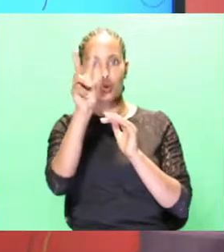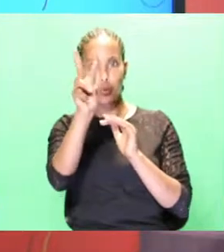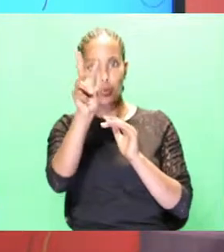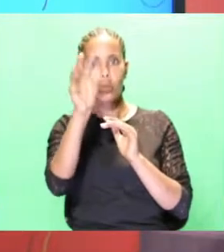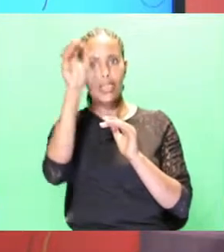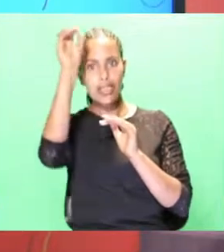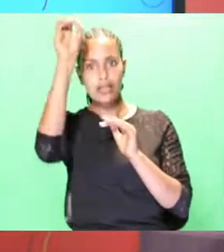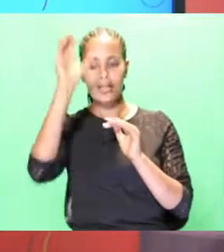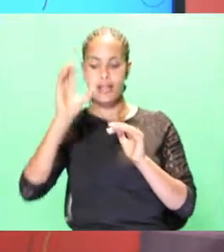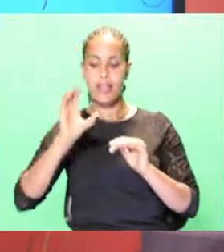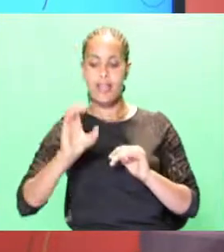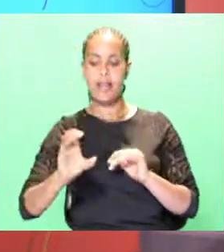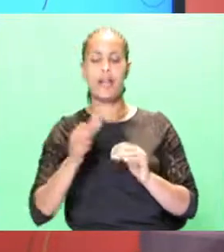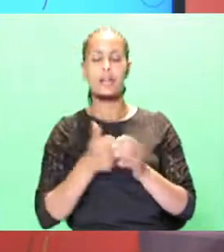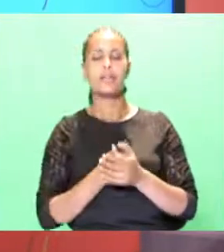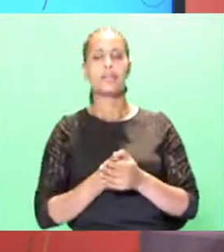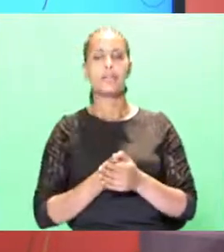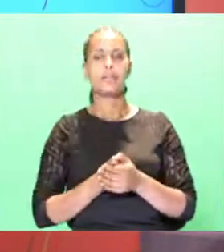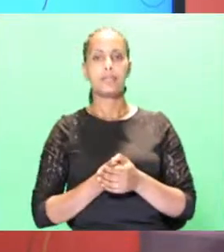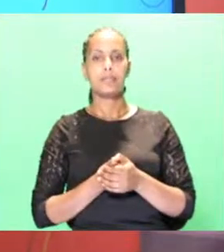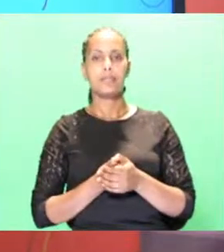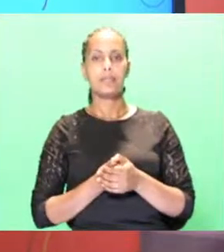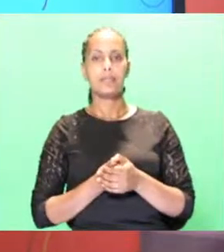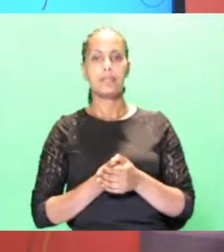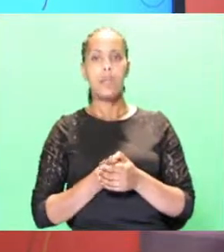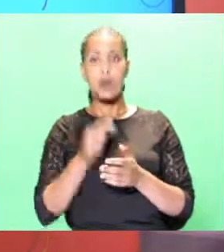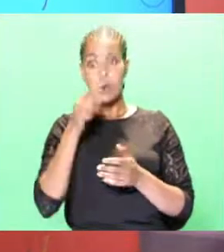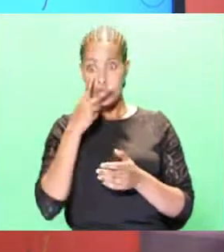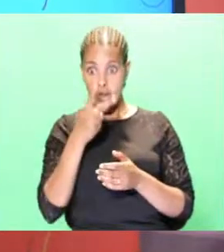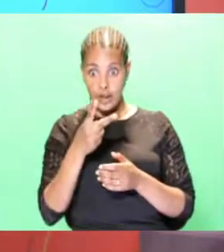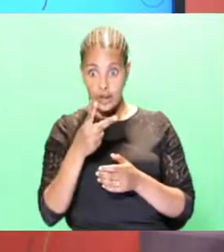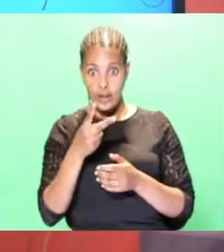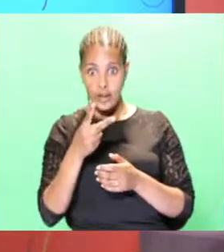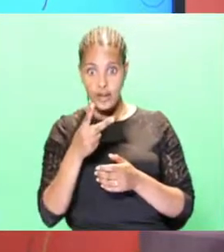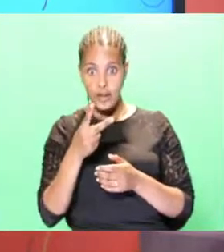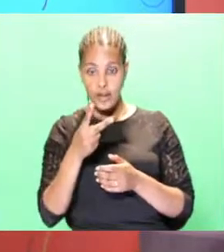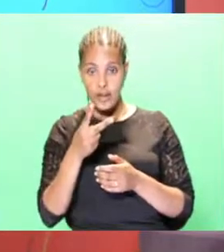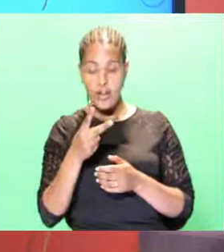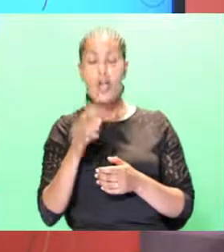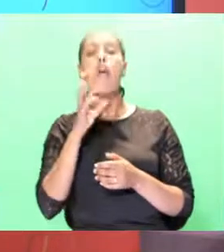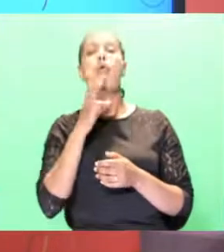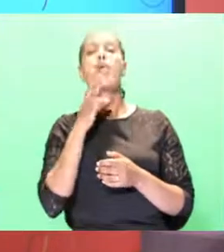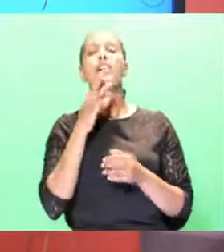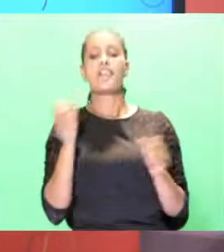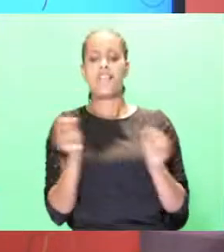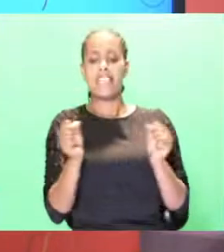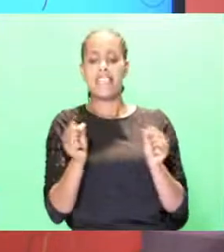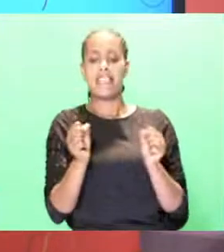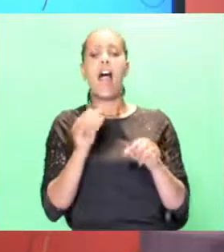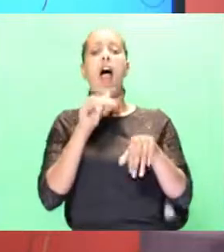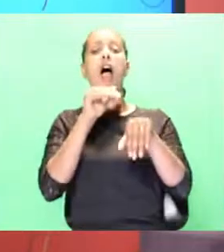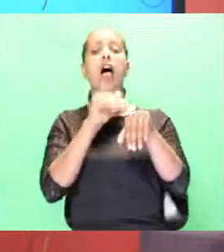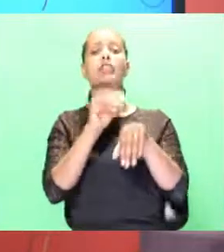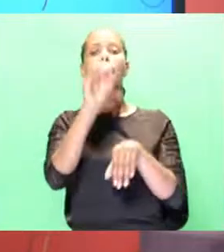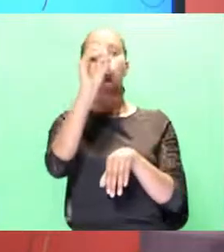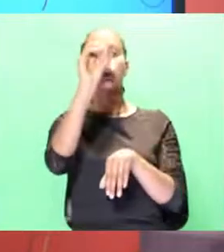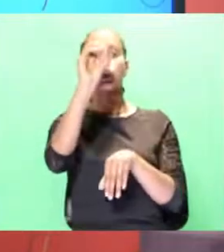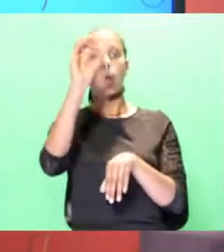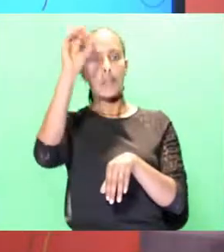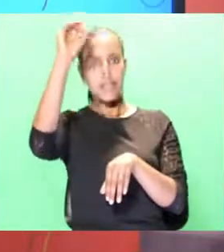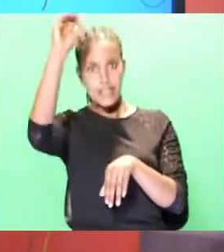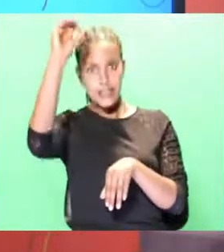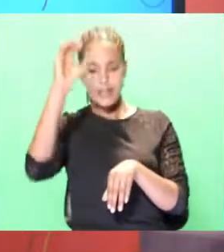3.72 degree centigrade. You see, water freezes at 0